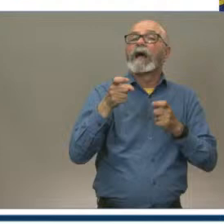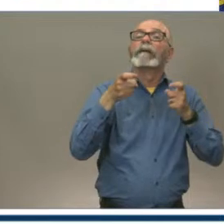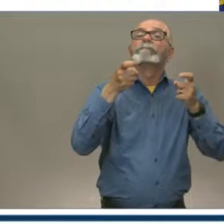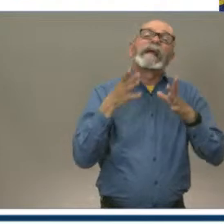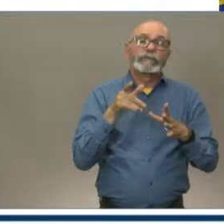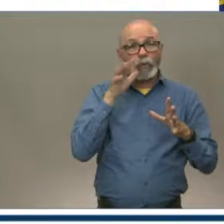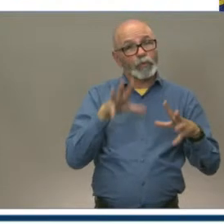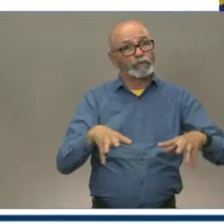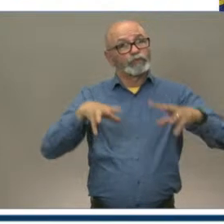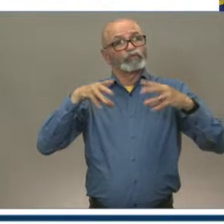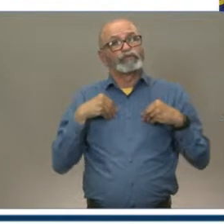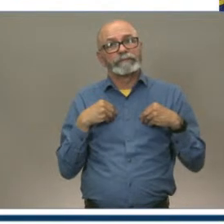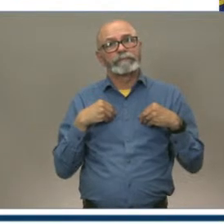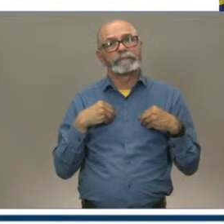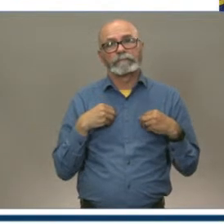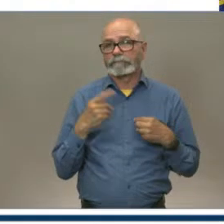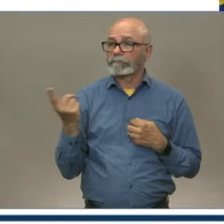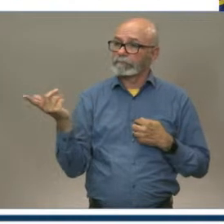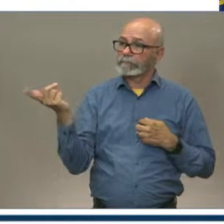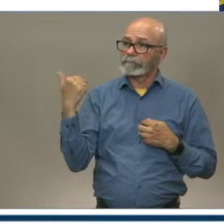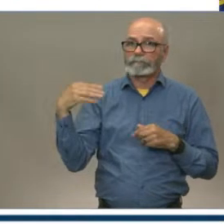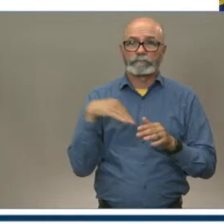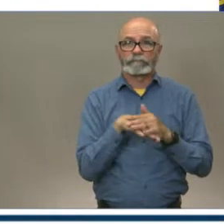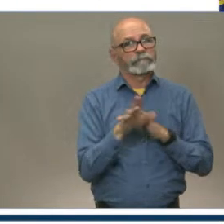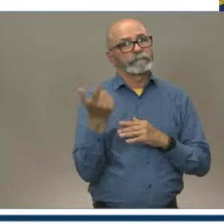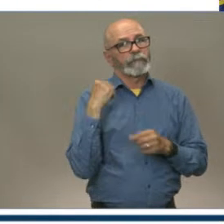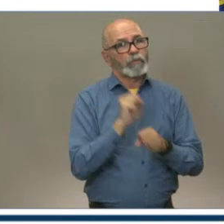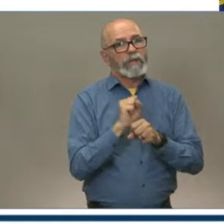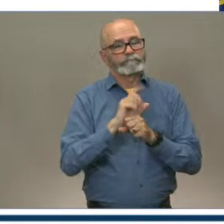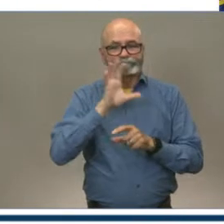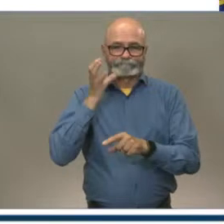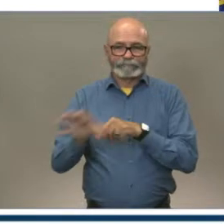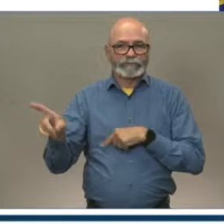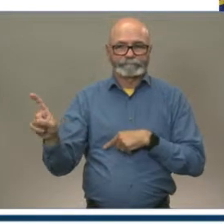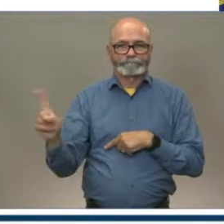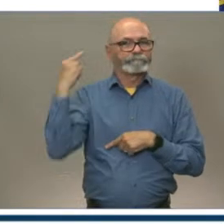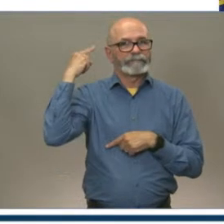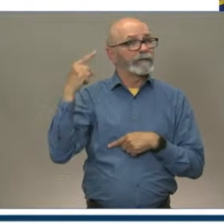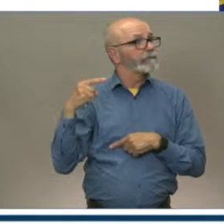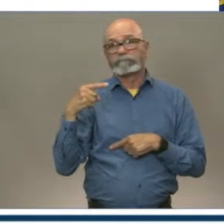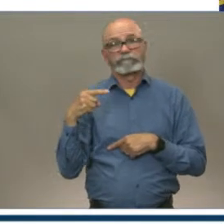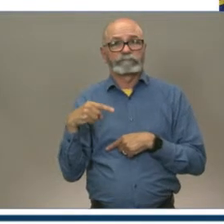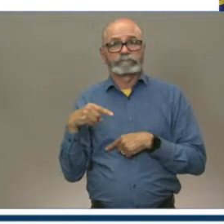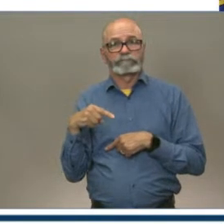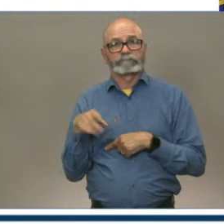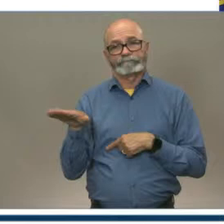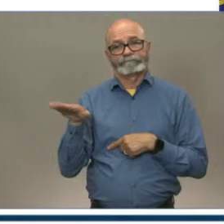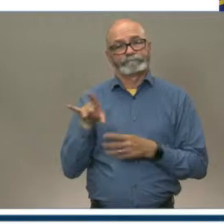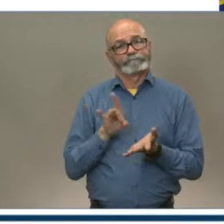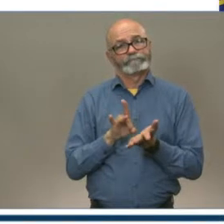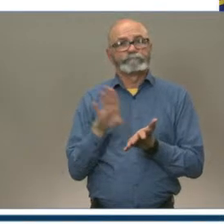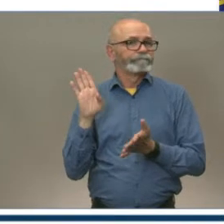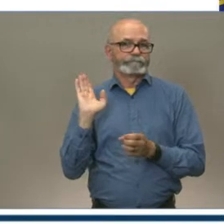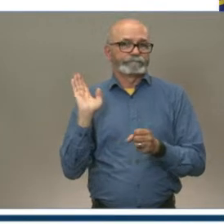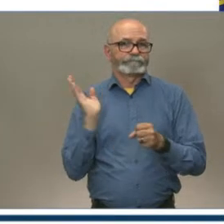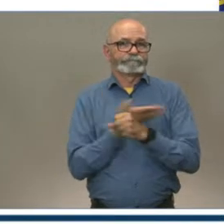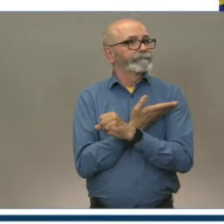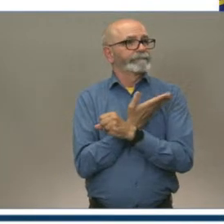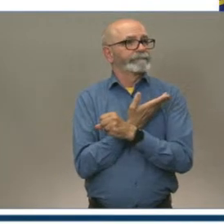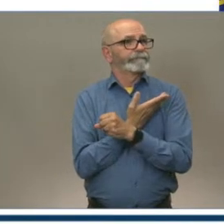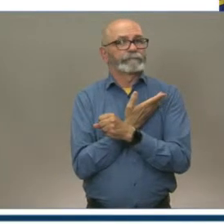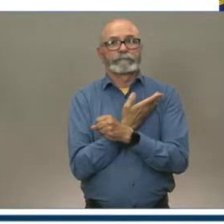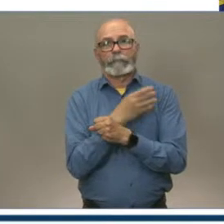telling them they have to come to work, or they're potentially lose their job. Is there a legislative or